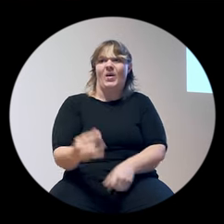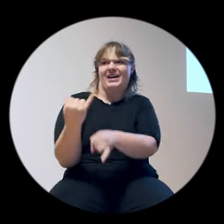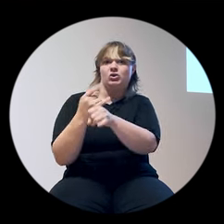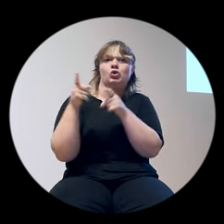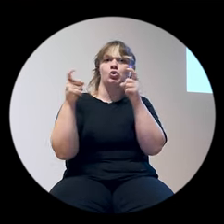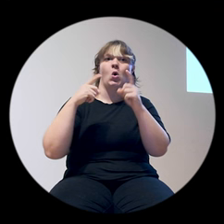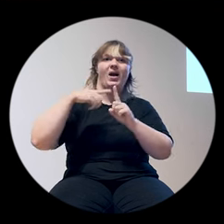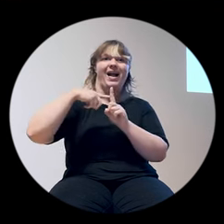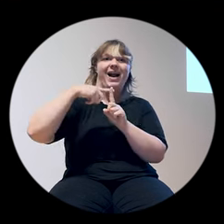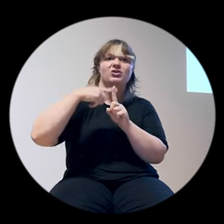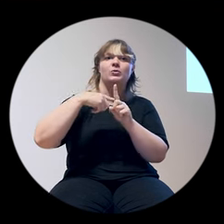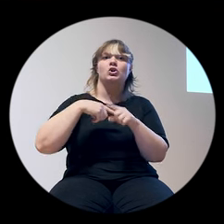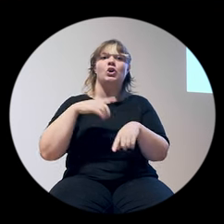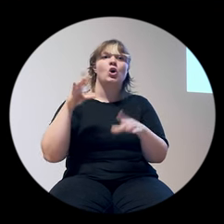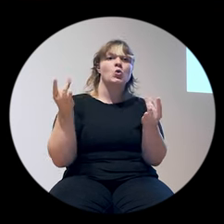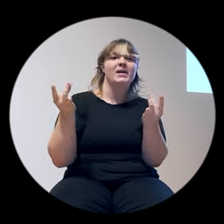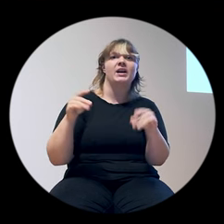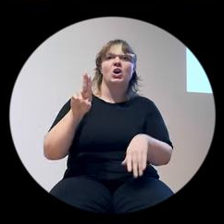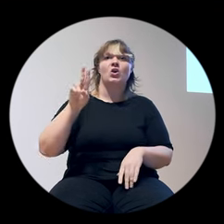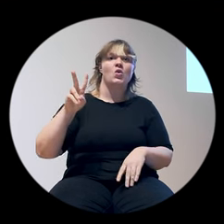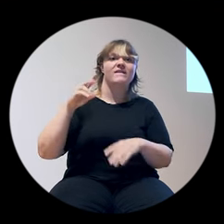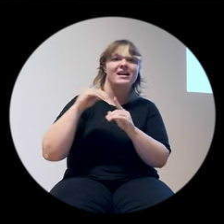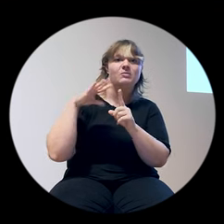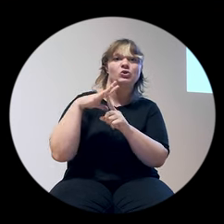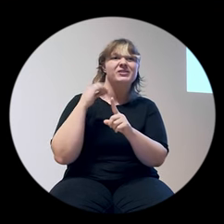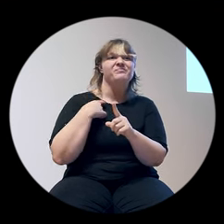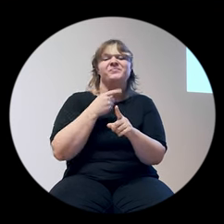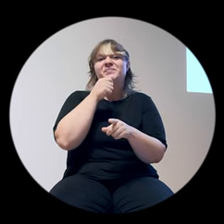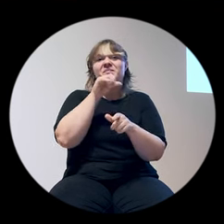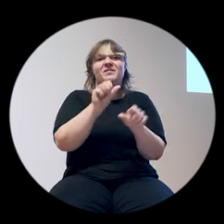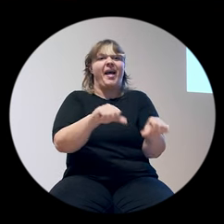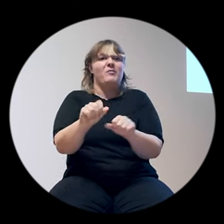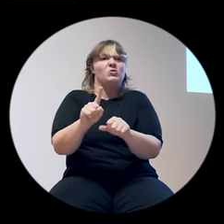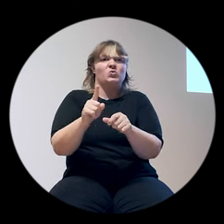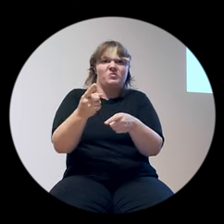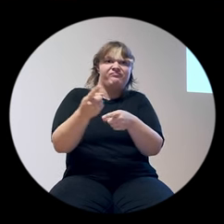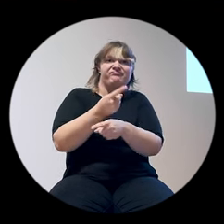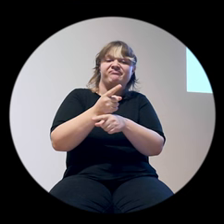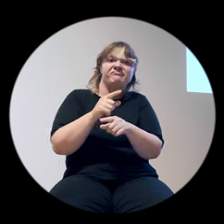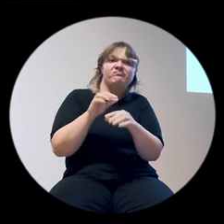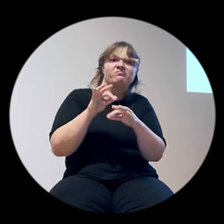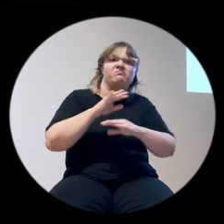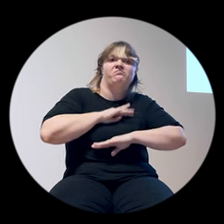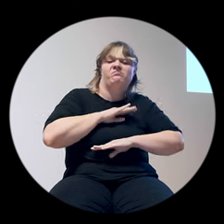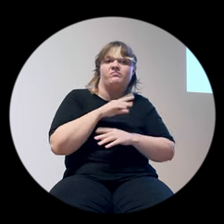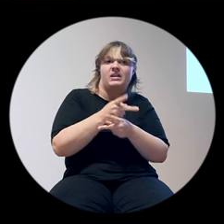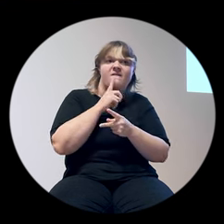air temperature, humidity, UV exposure, and dust, they are unable to adequately care for these objects in culturally or spiritual ways.